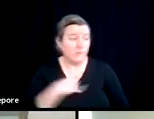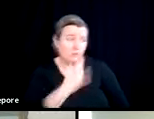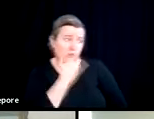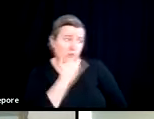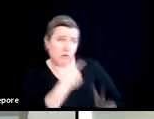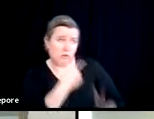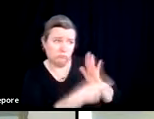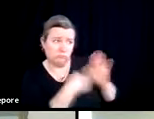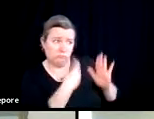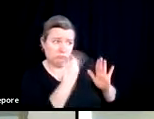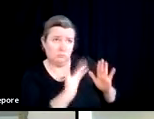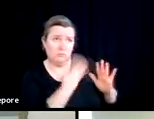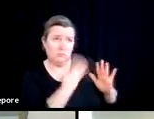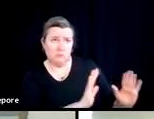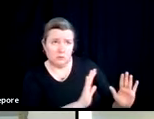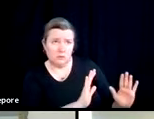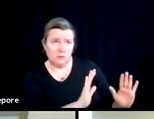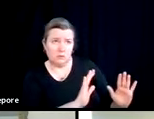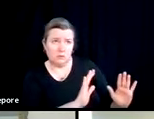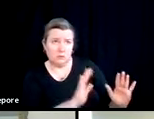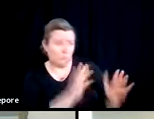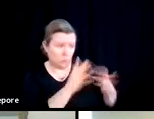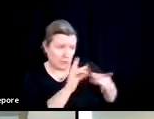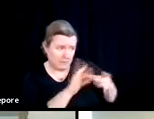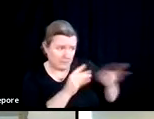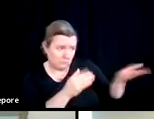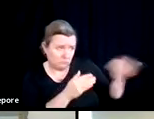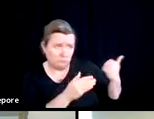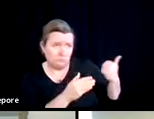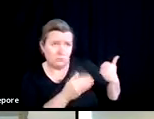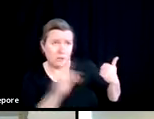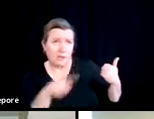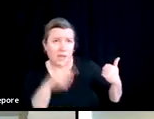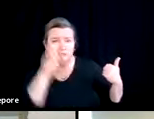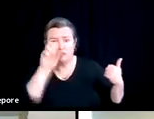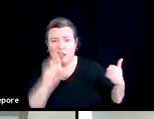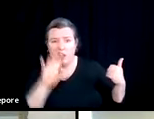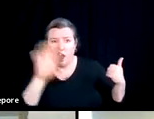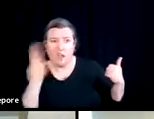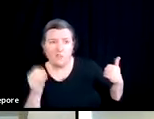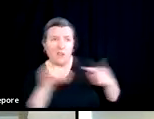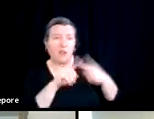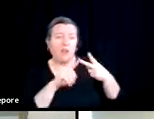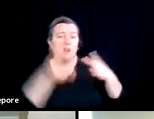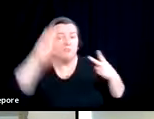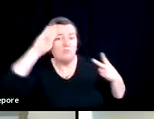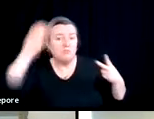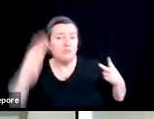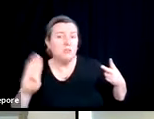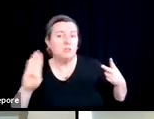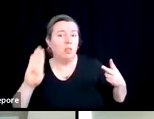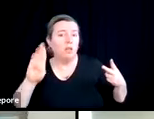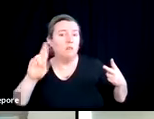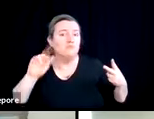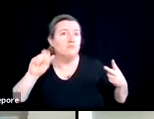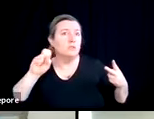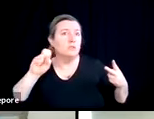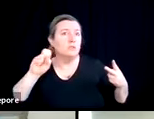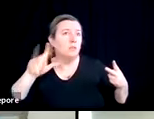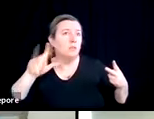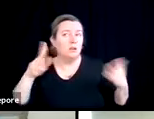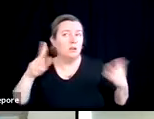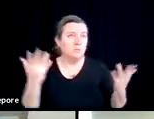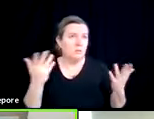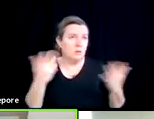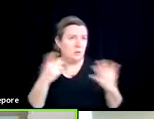any comments you've got on either Brazil or South African strain, which was also part of Dave's question. And Eddie, great to have you with us.